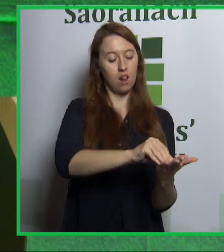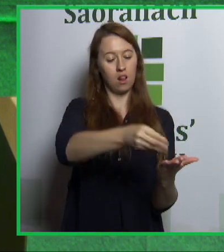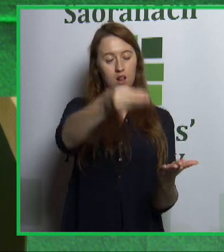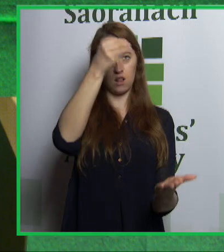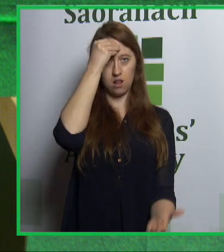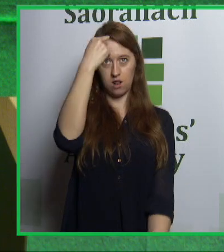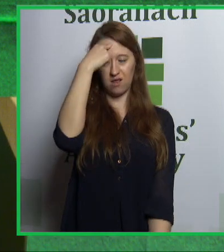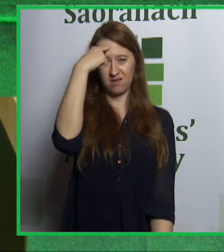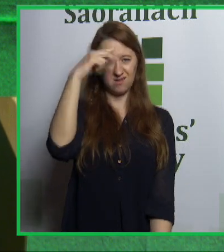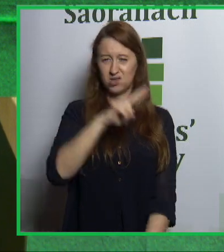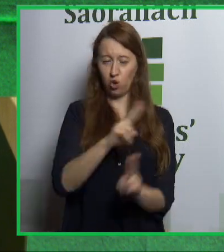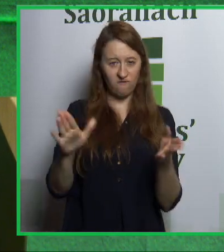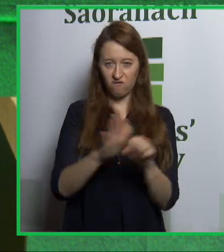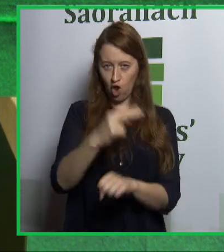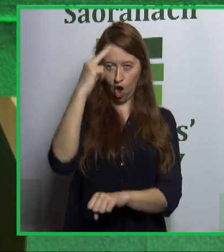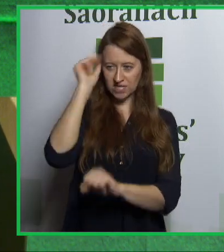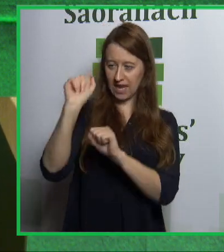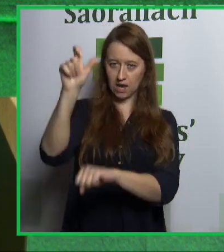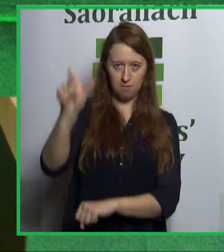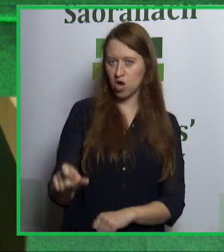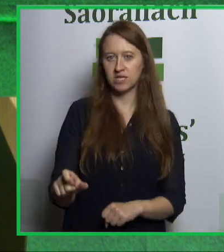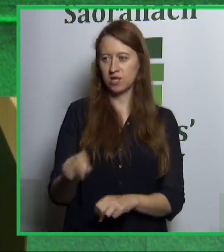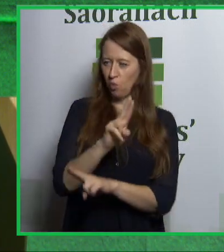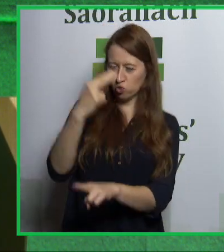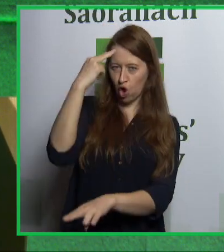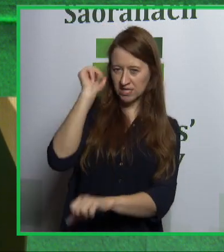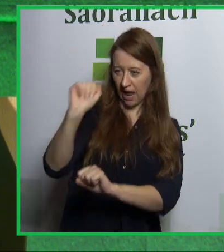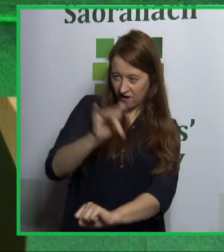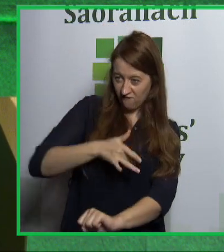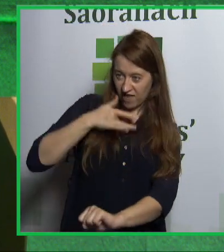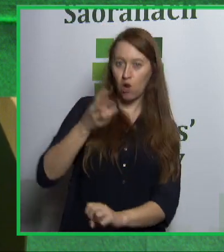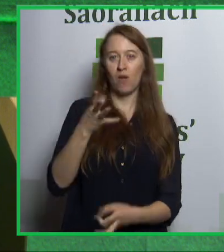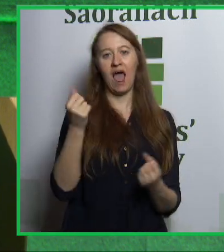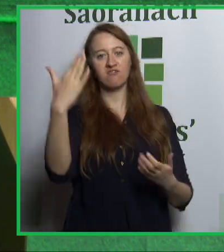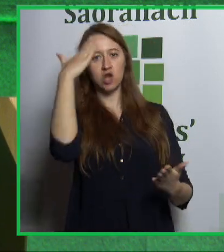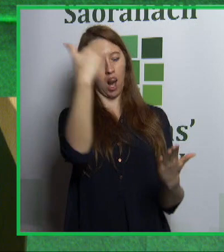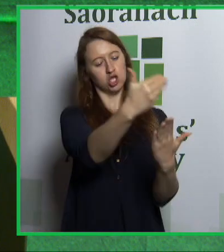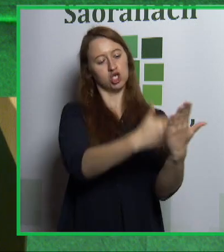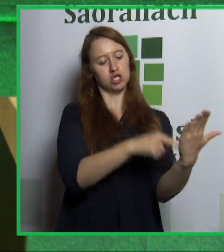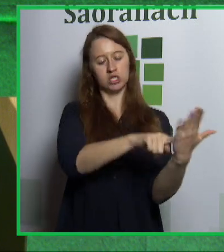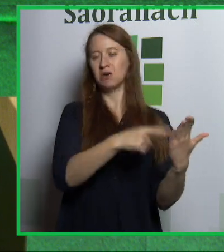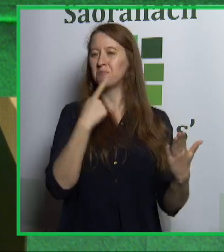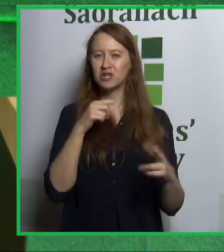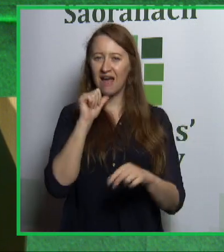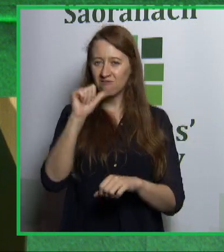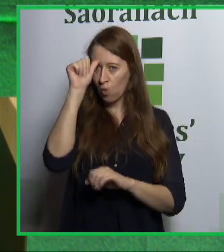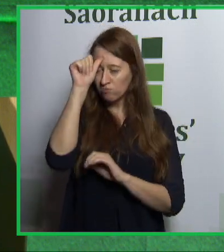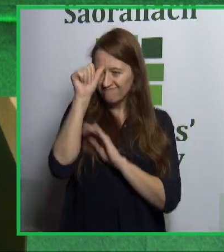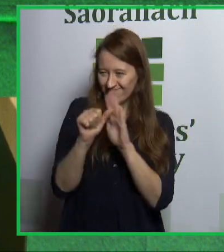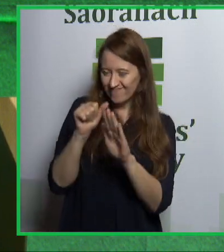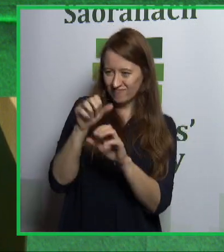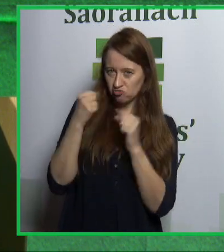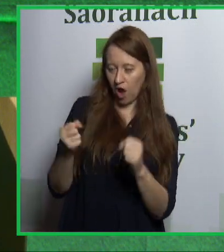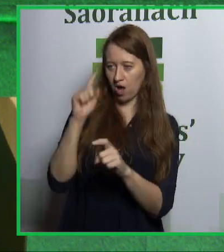fully understand you and how you're feeling and stuff, you know. They're not going to really get that emotional Is that what moved feeling. you into the work that